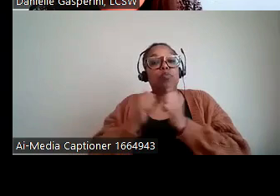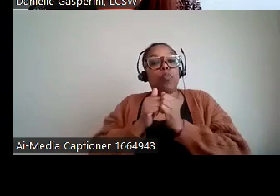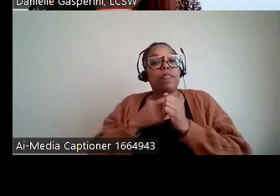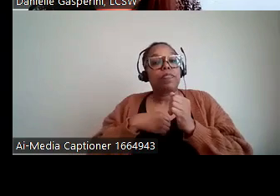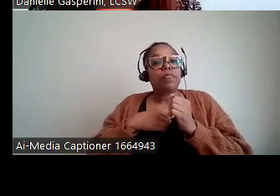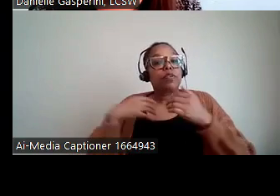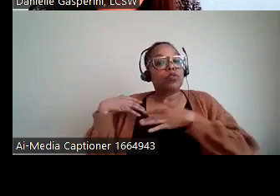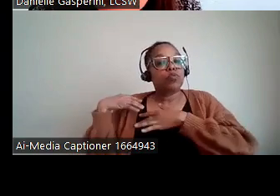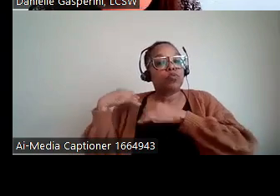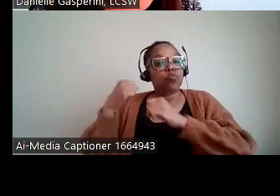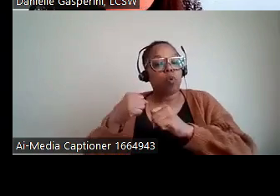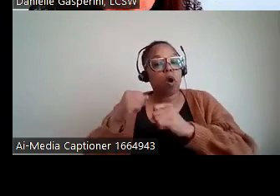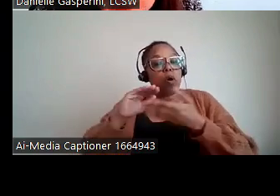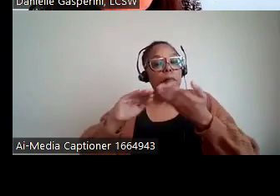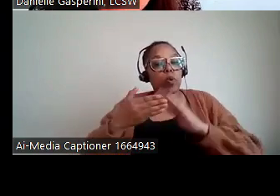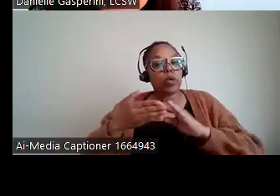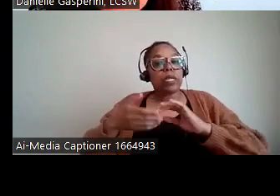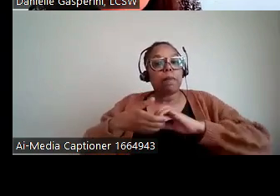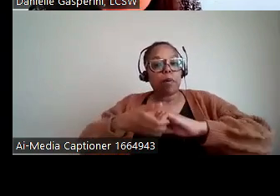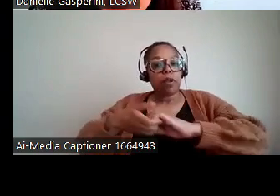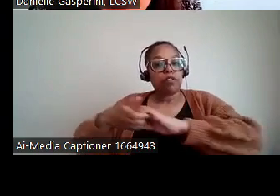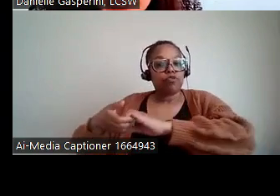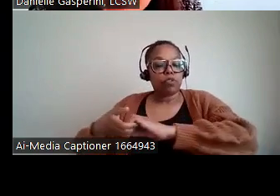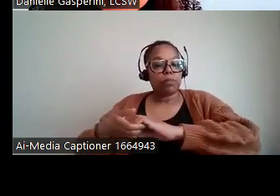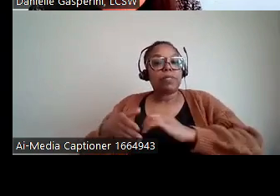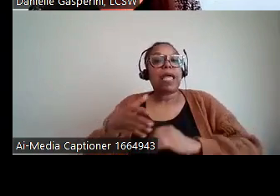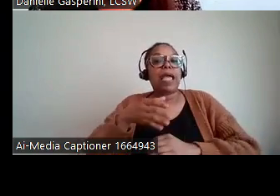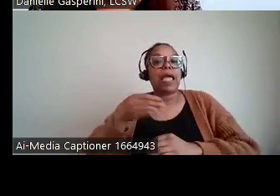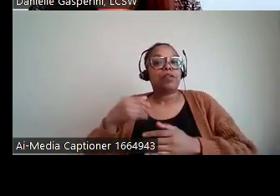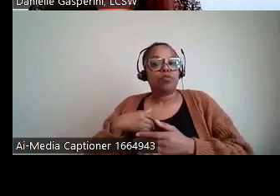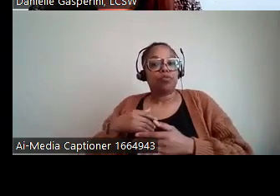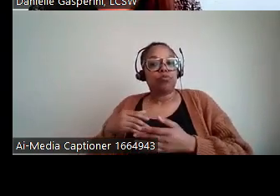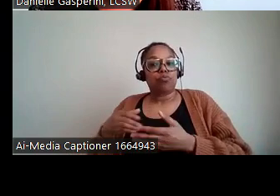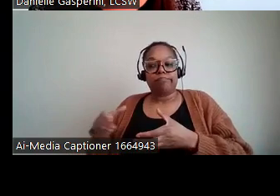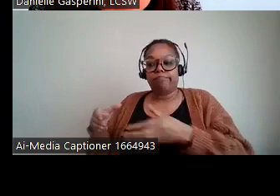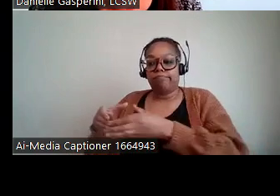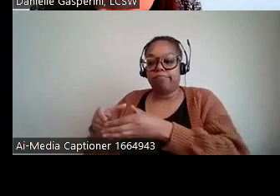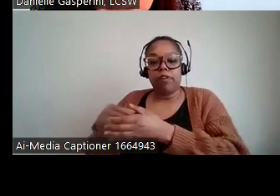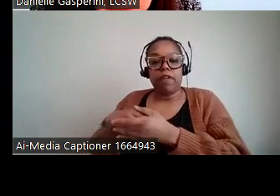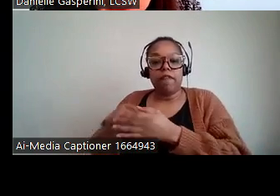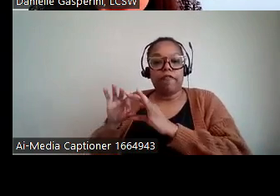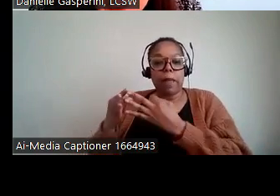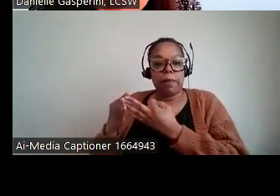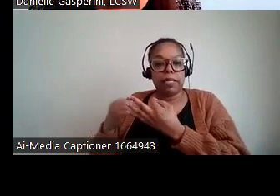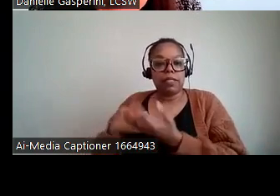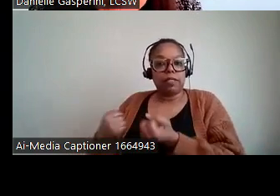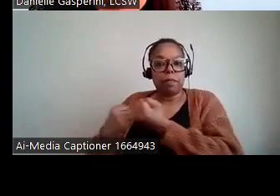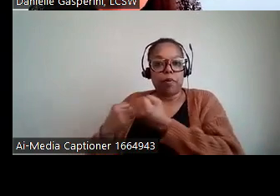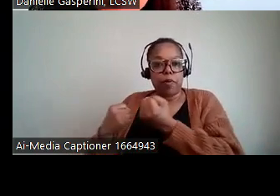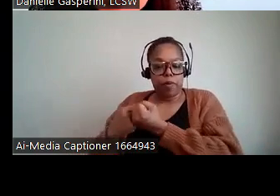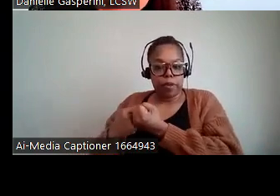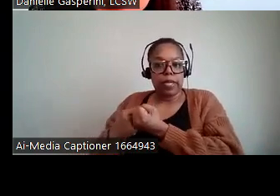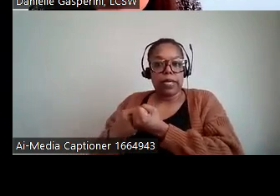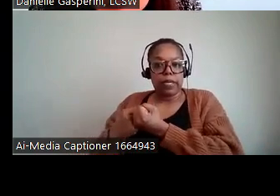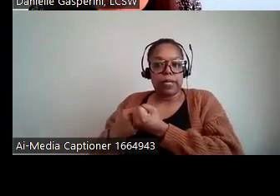and our ability to rally around a family and support them when they need it most. And that